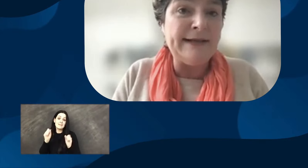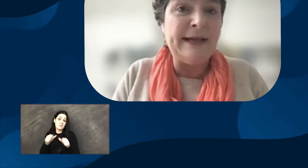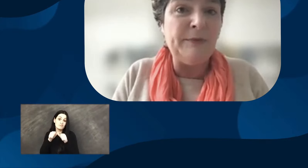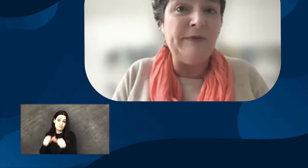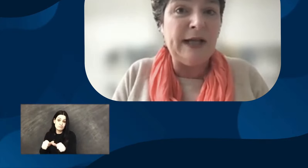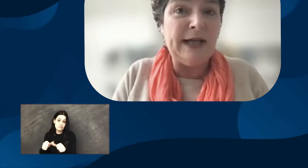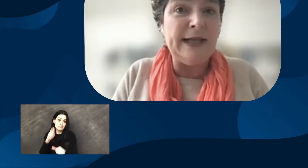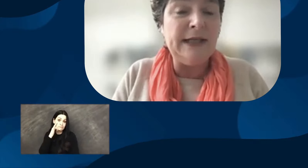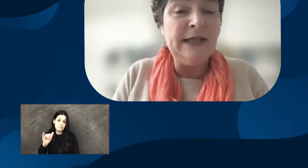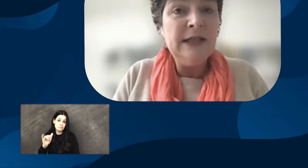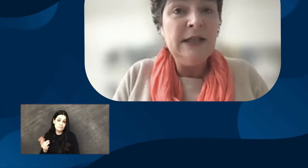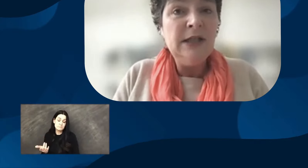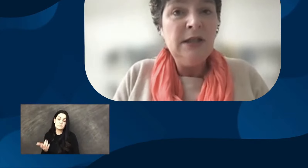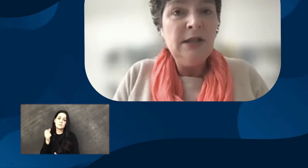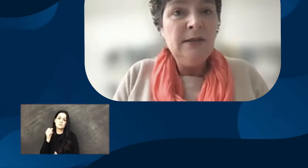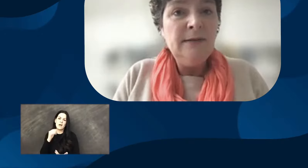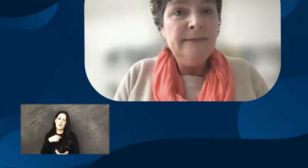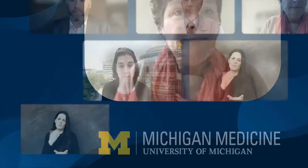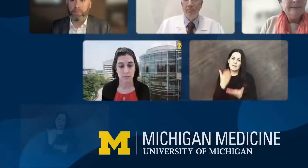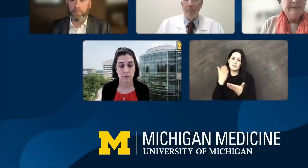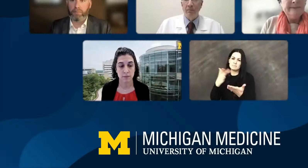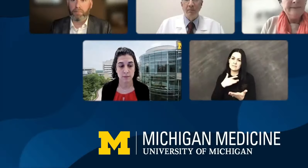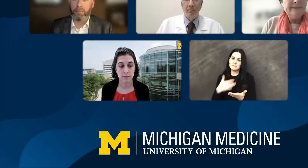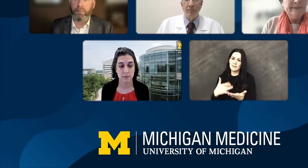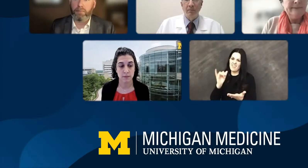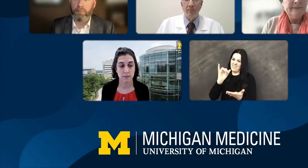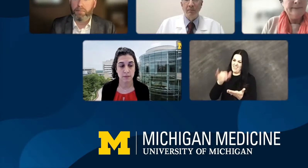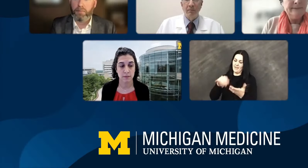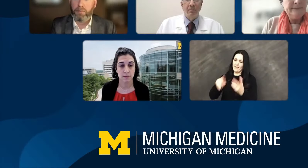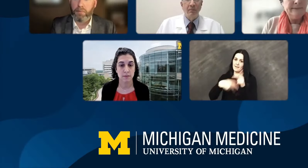recommend that type of a diet.